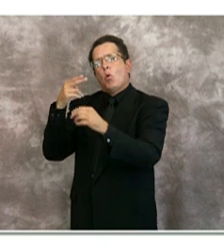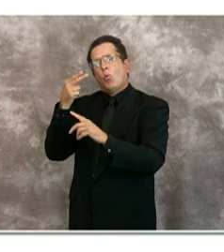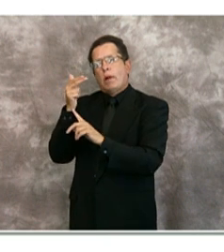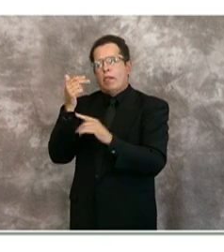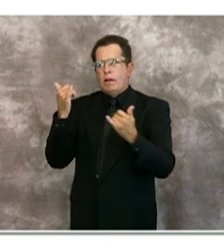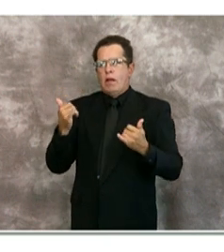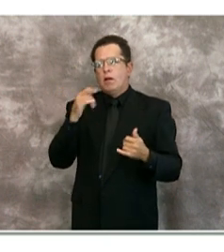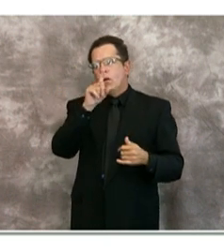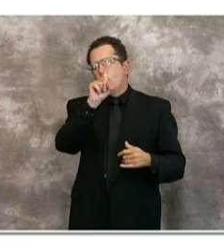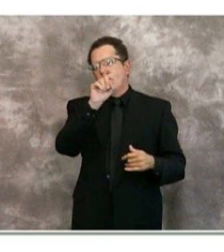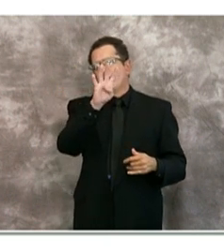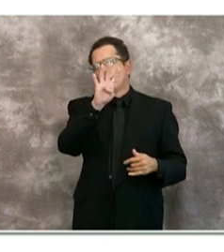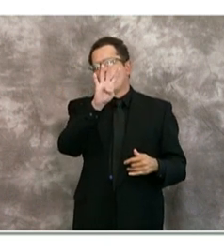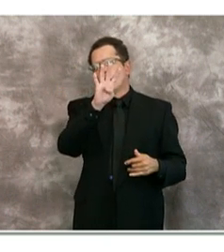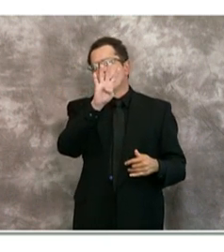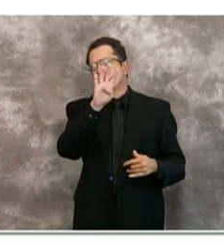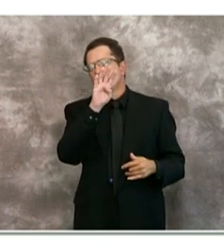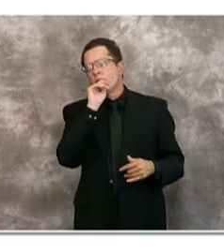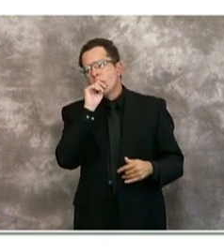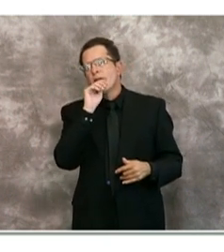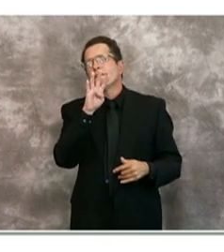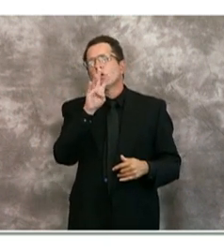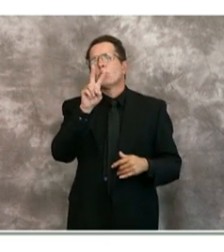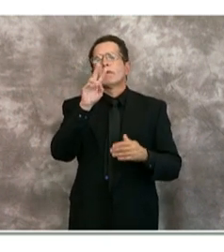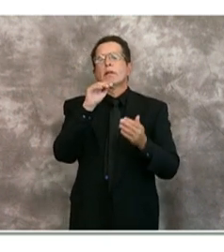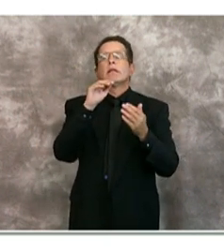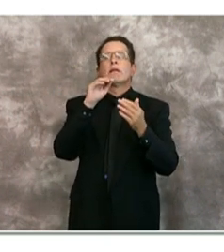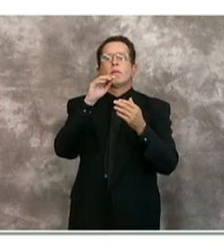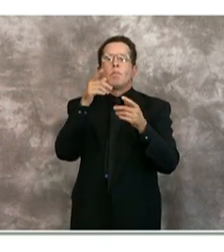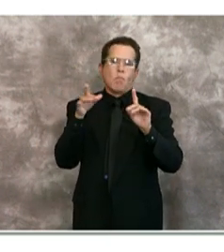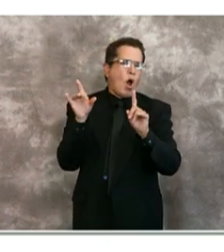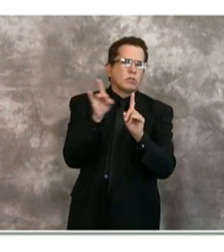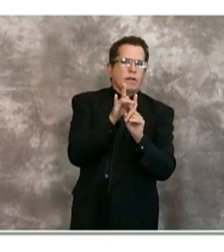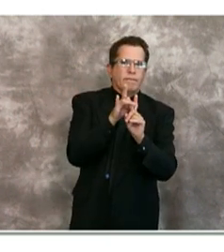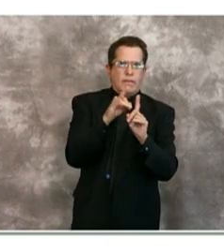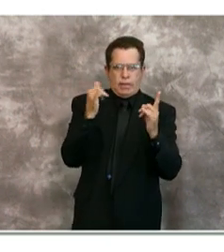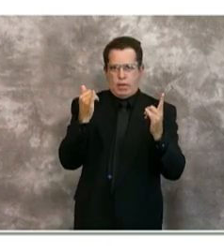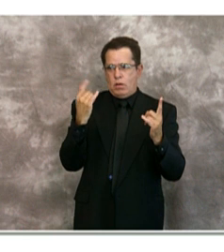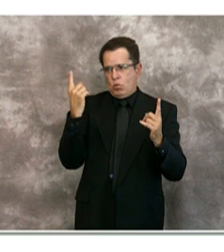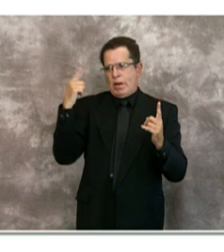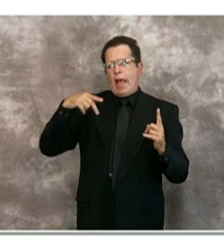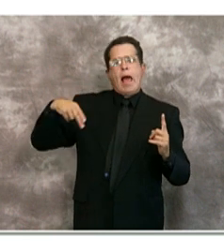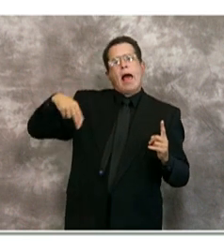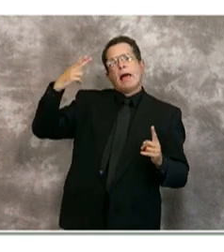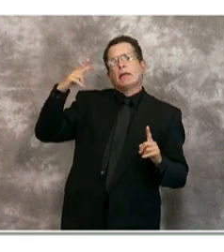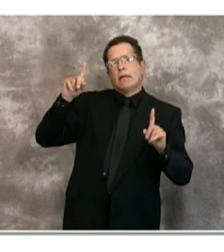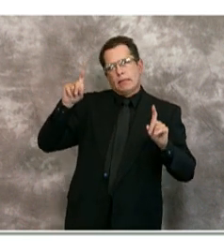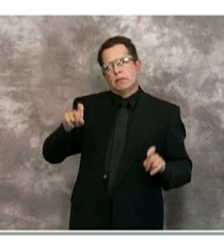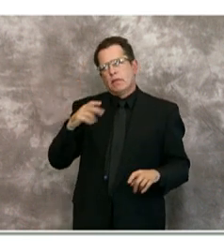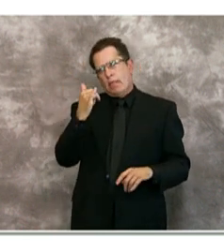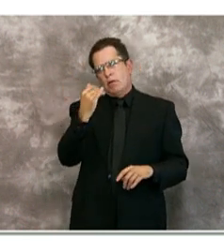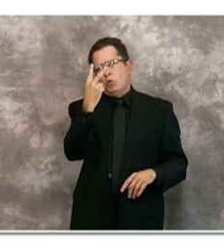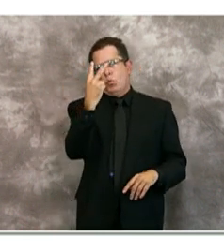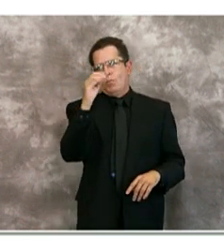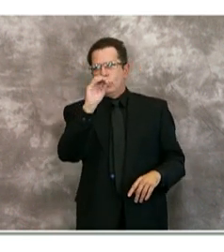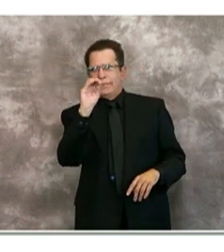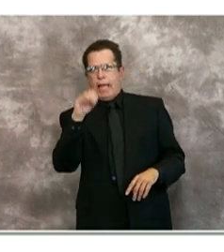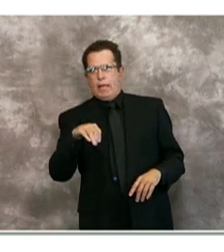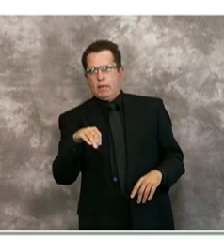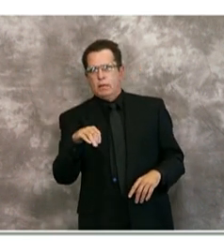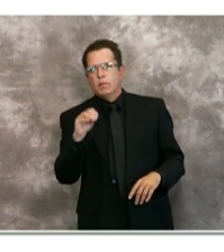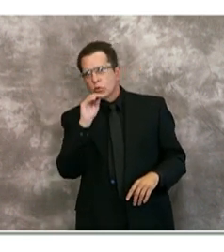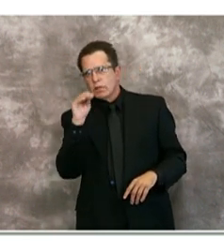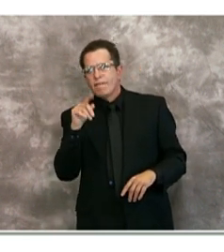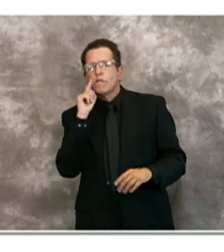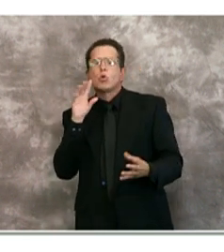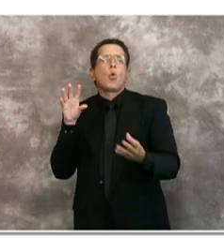positive tests out of, again, our 1-day high of testing. That gives us a 2%